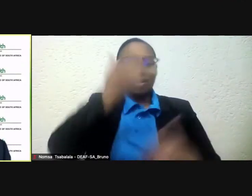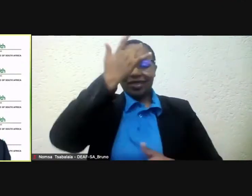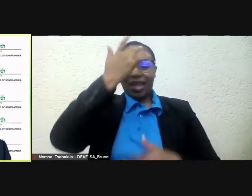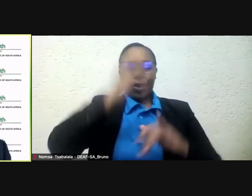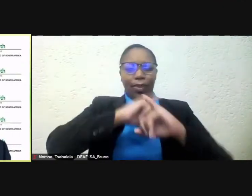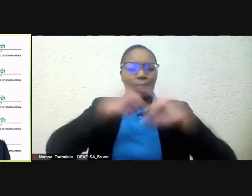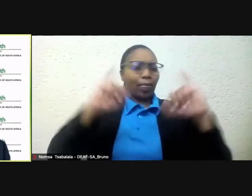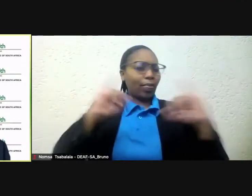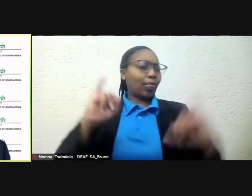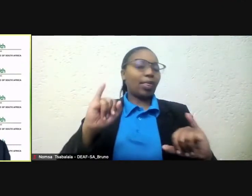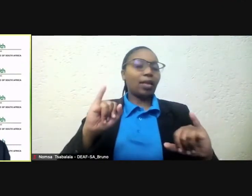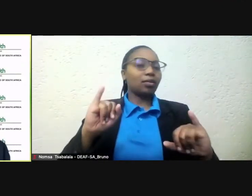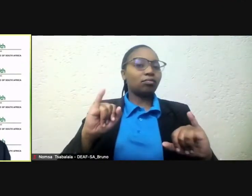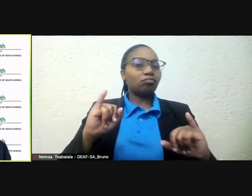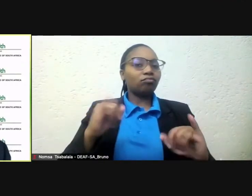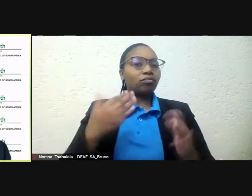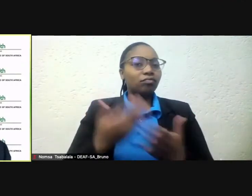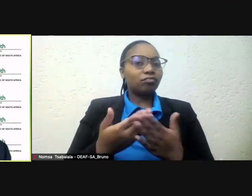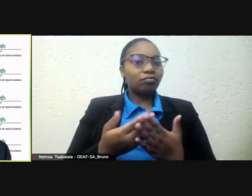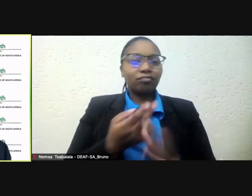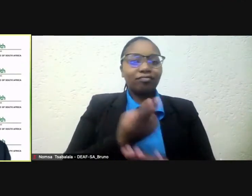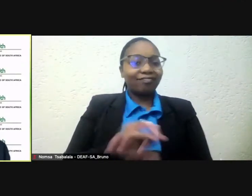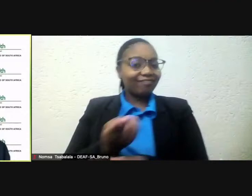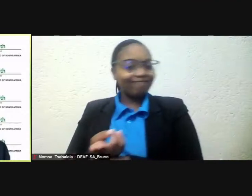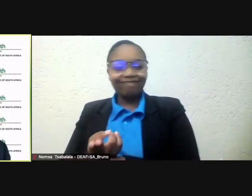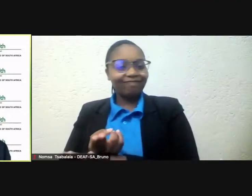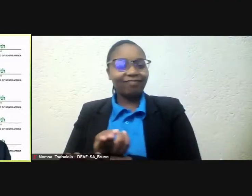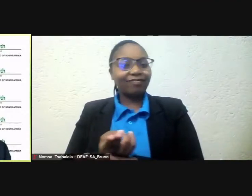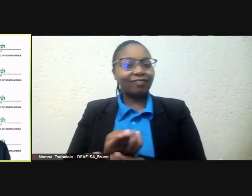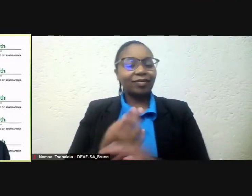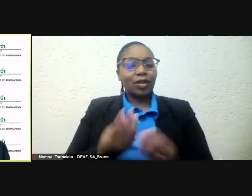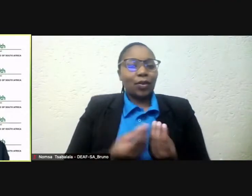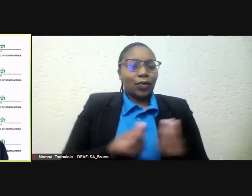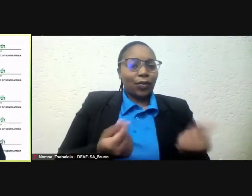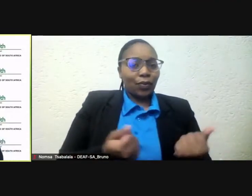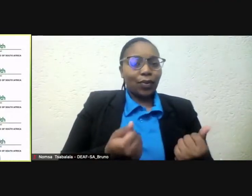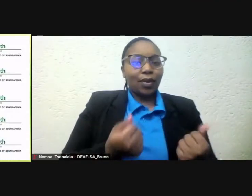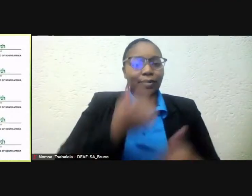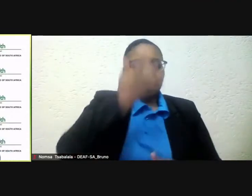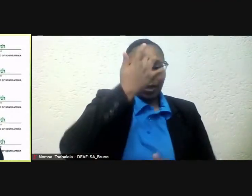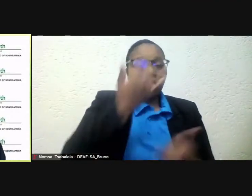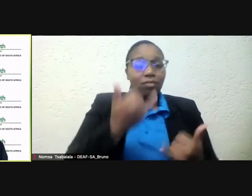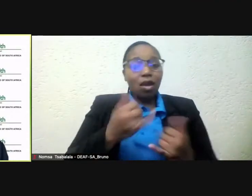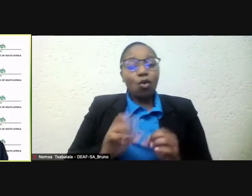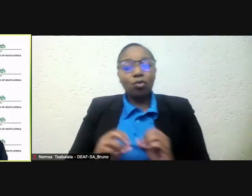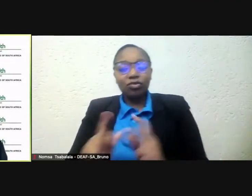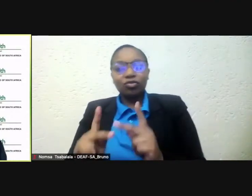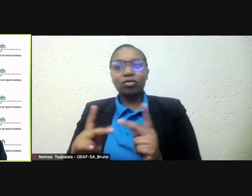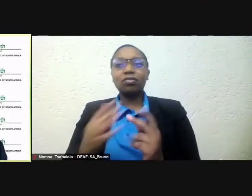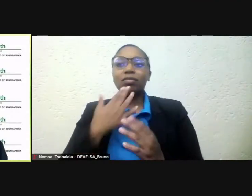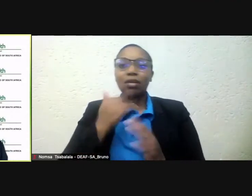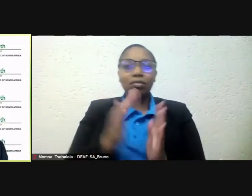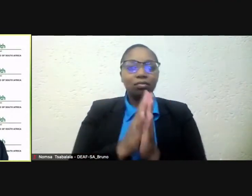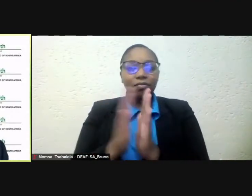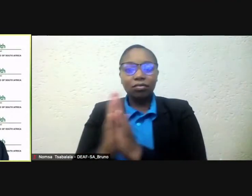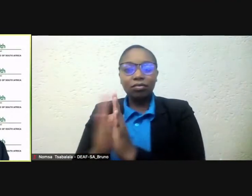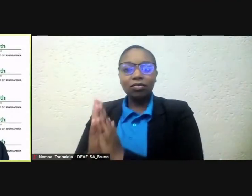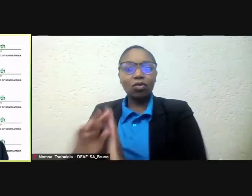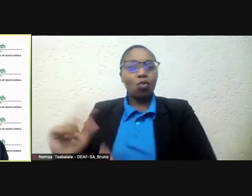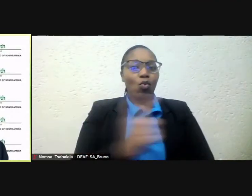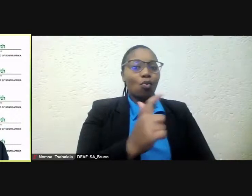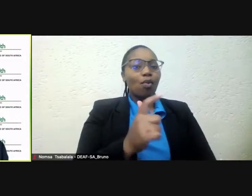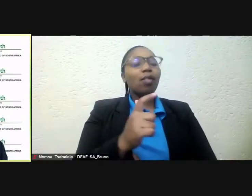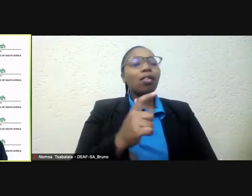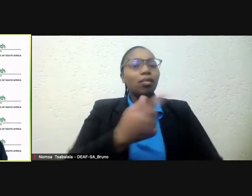Above all this, therefore, let us take the opportunity to be vaccinated. We applaud all South Africans who have